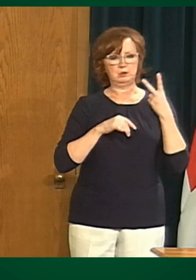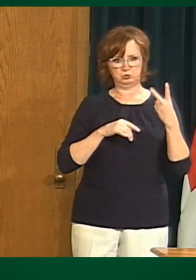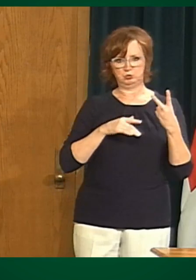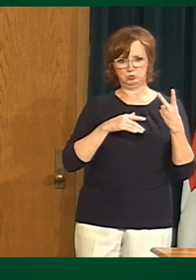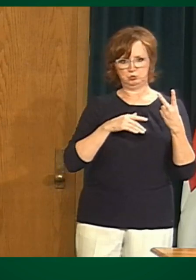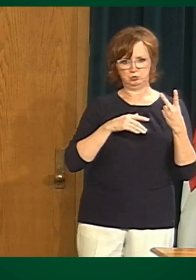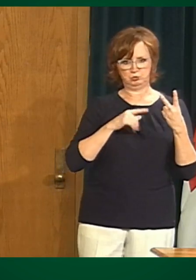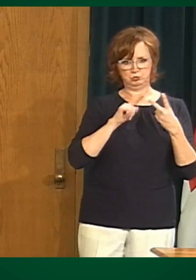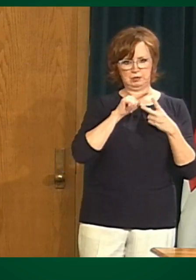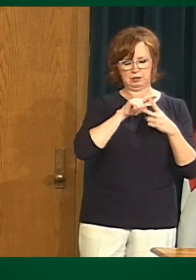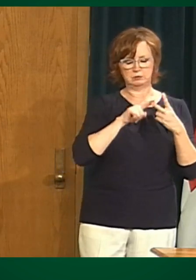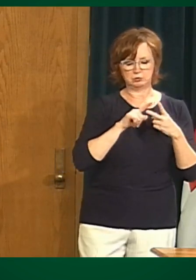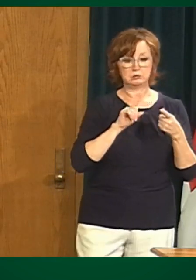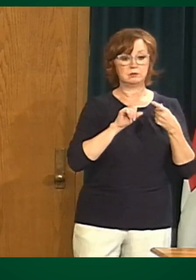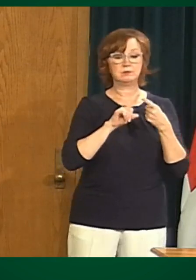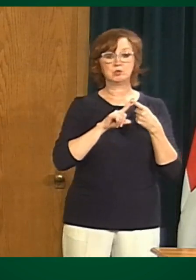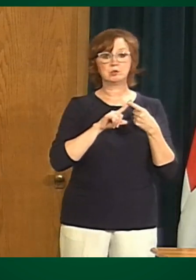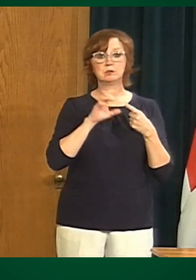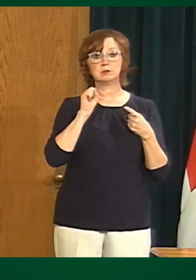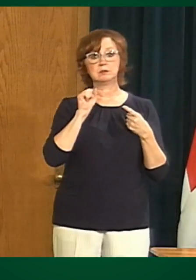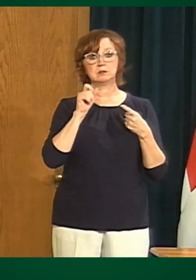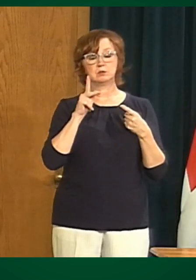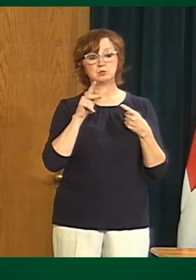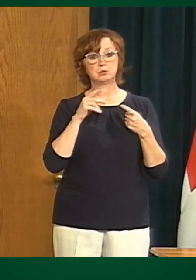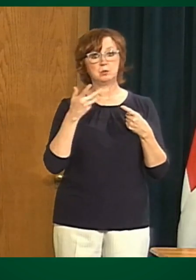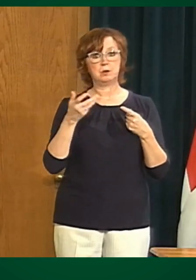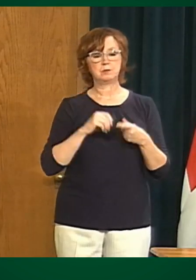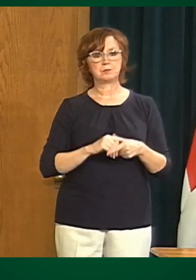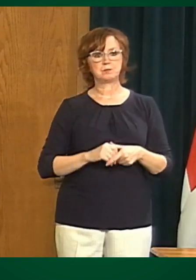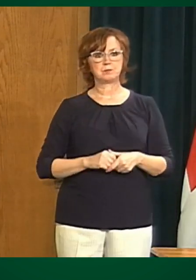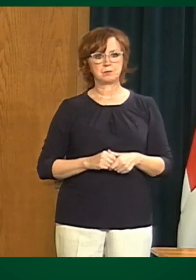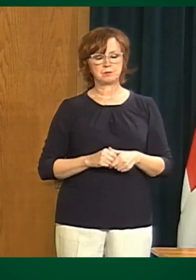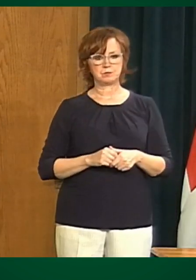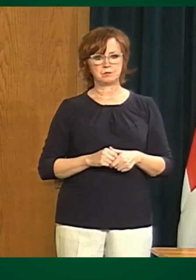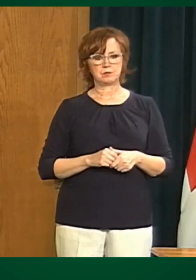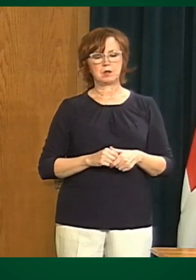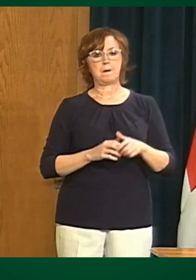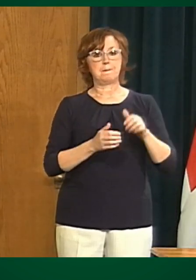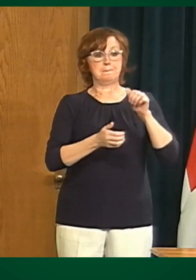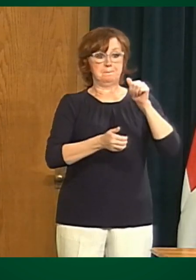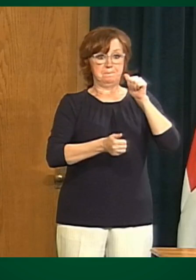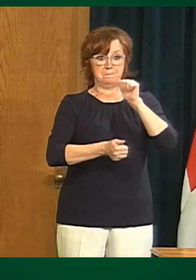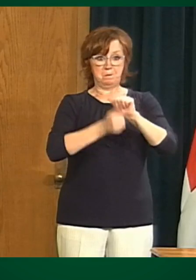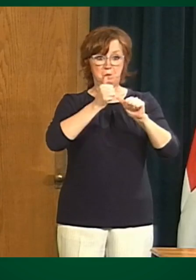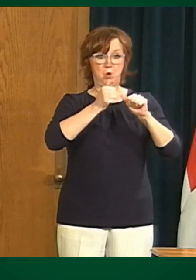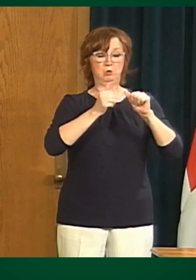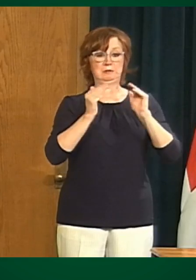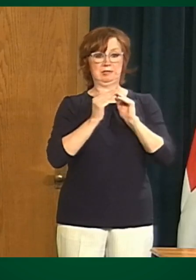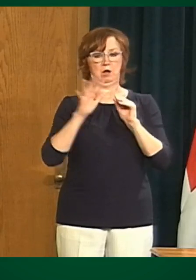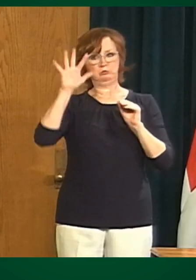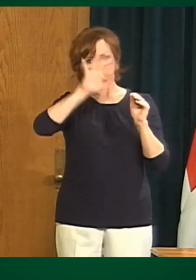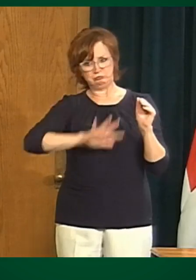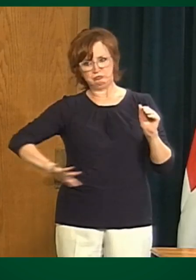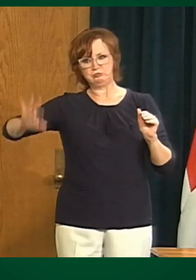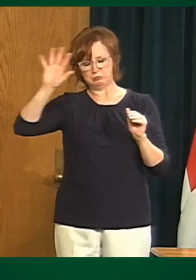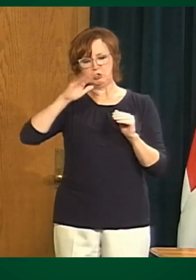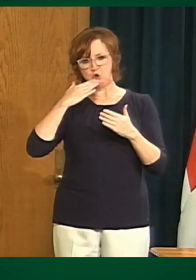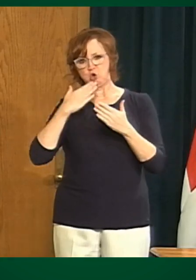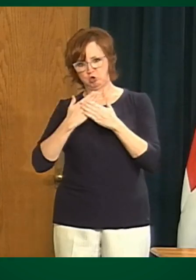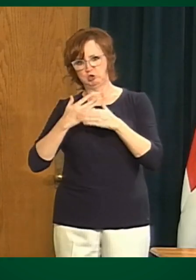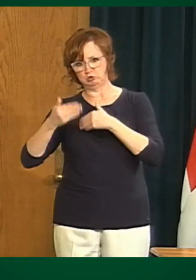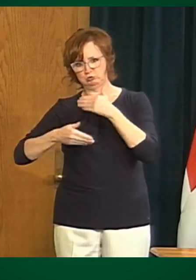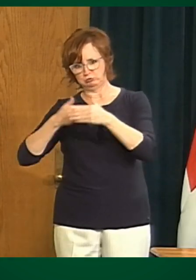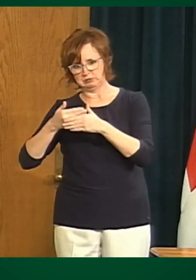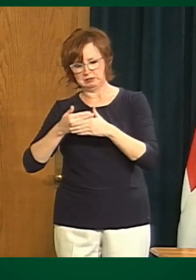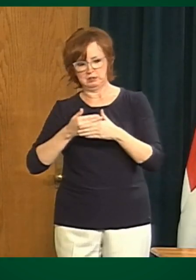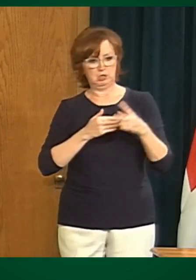general, Saskatchewan, the vast number of communities in Saskatchewan continue to do well. We have 2 very